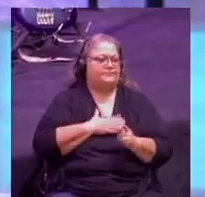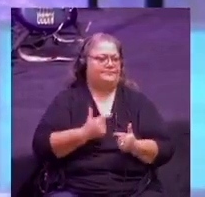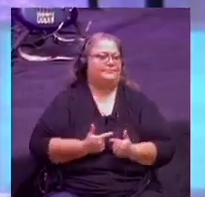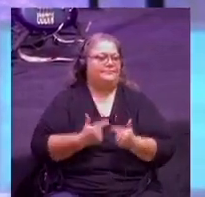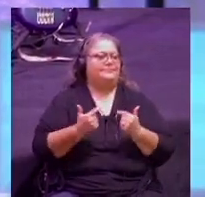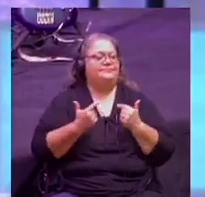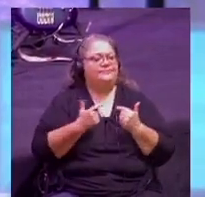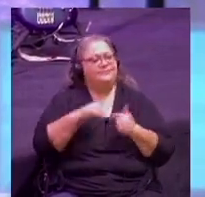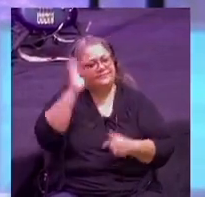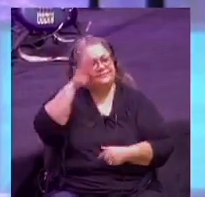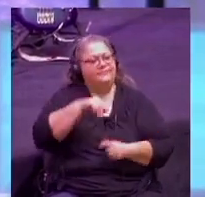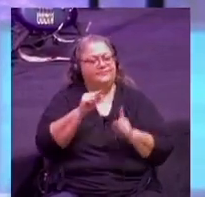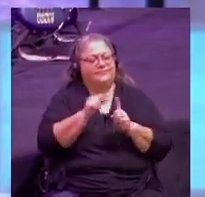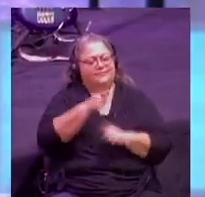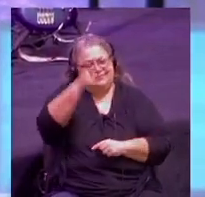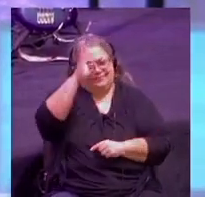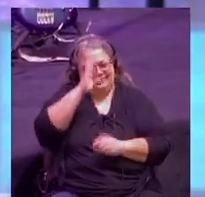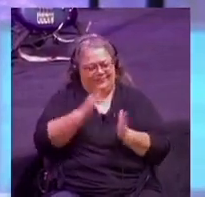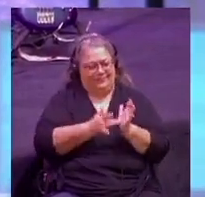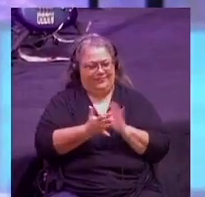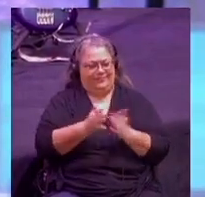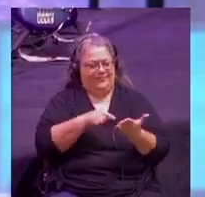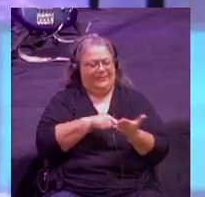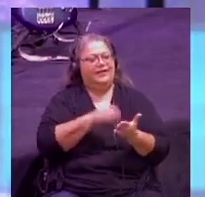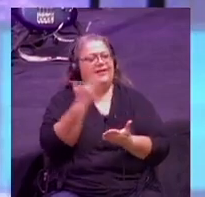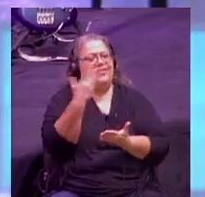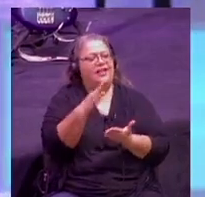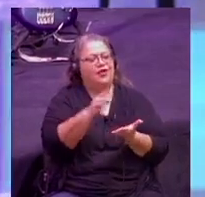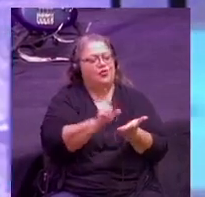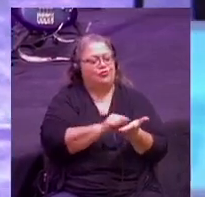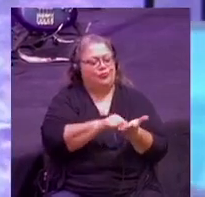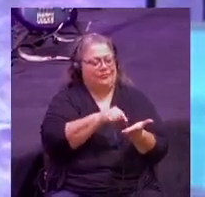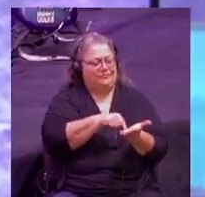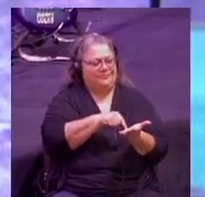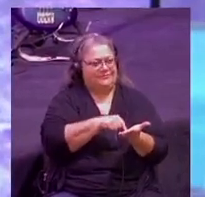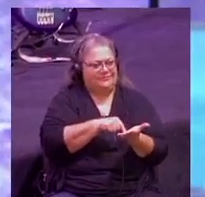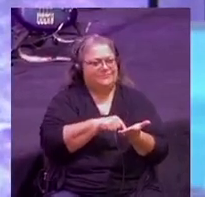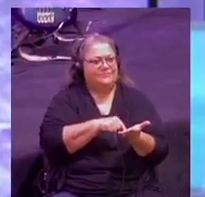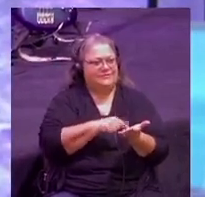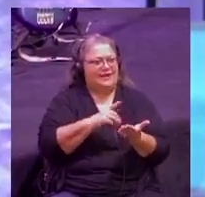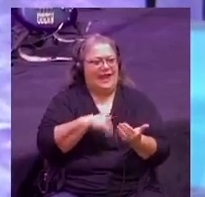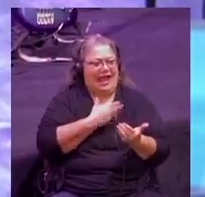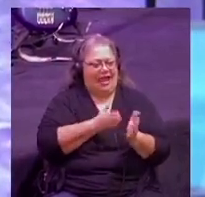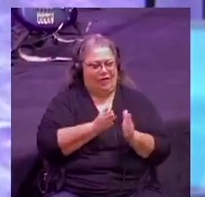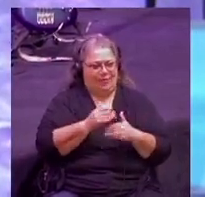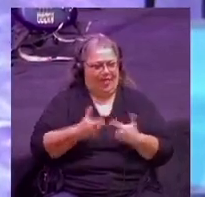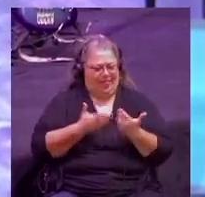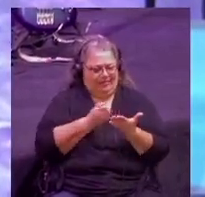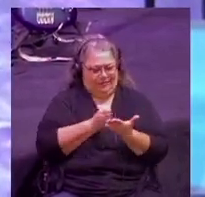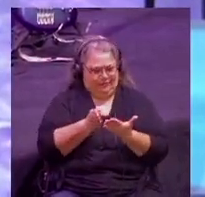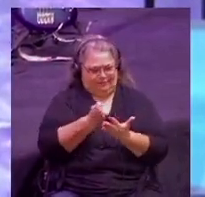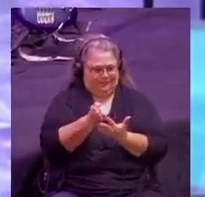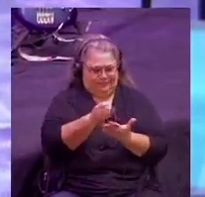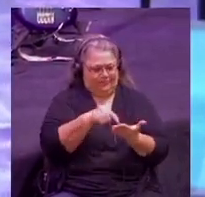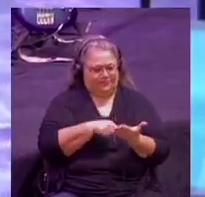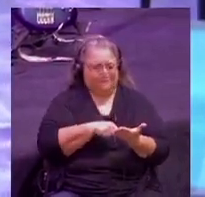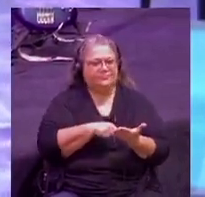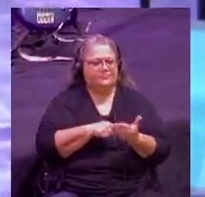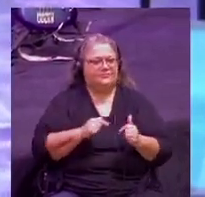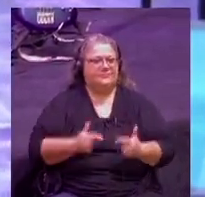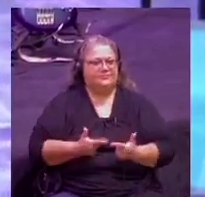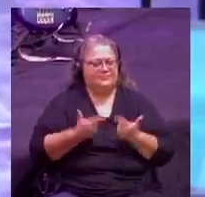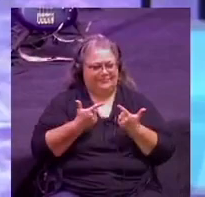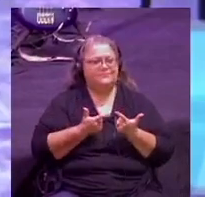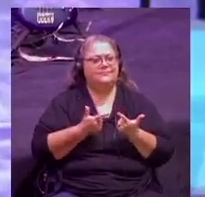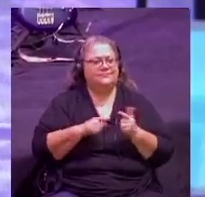you know the Word of God, the Bible, is a blueprint? It's a blueprint for how we can navigate our life, for how we can live our